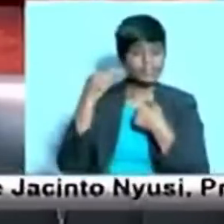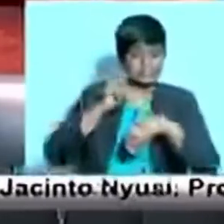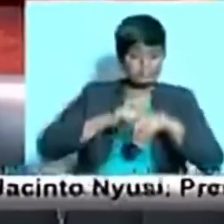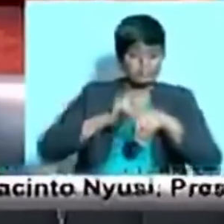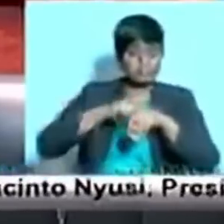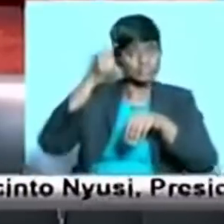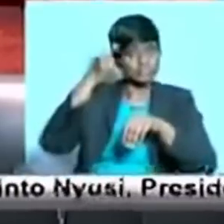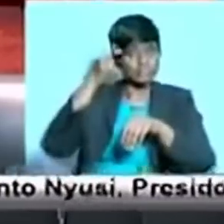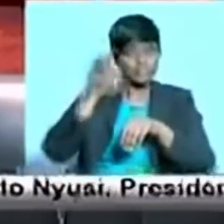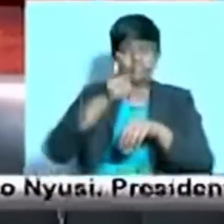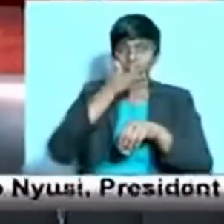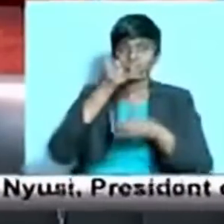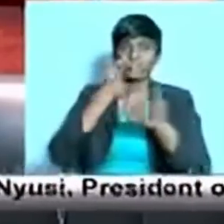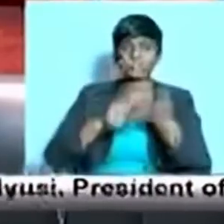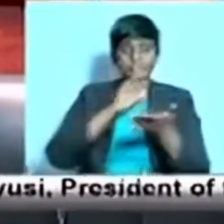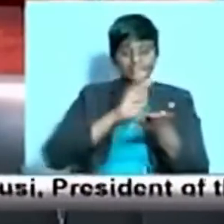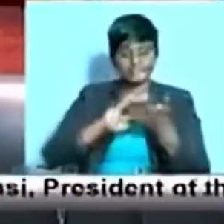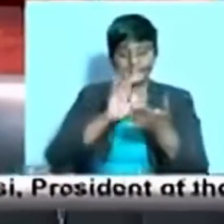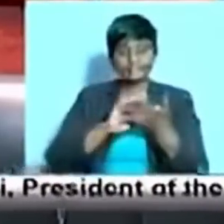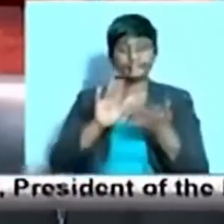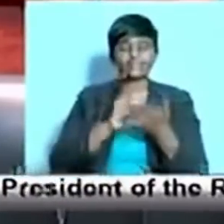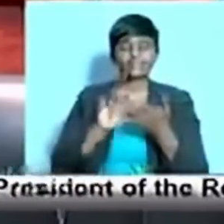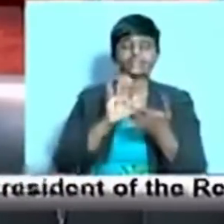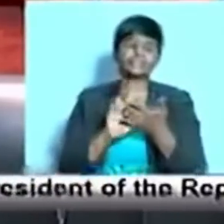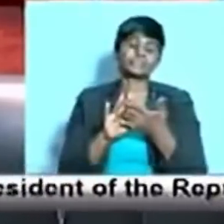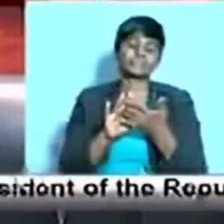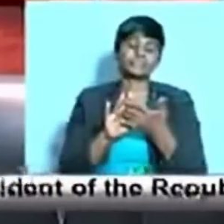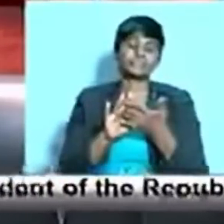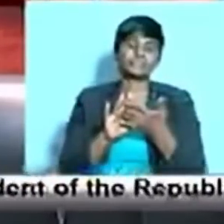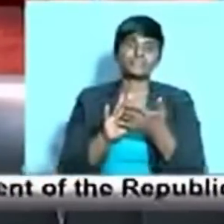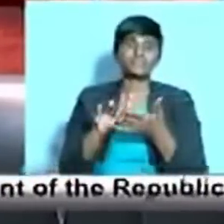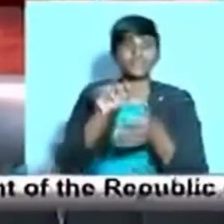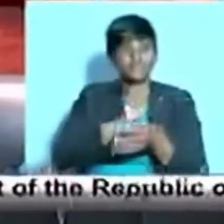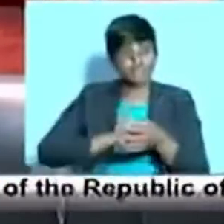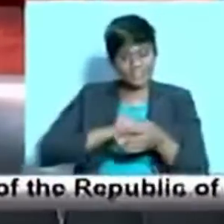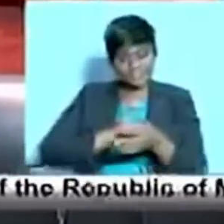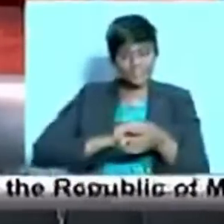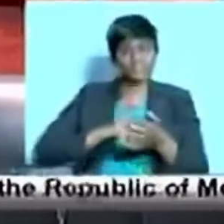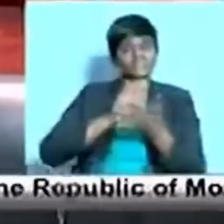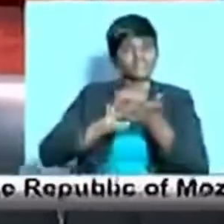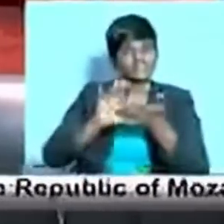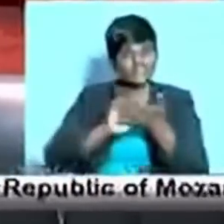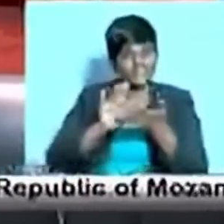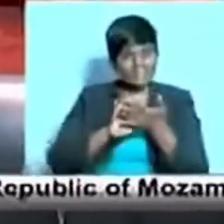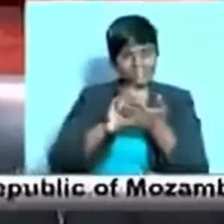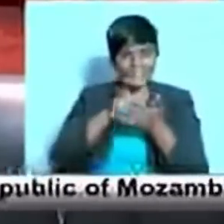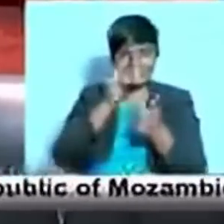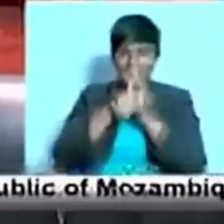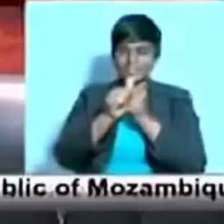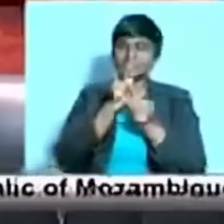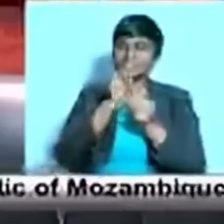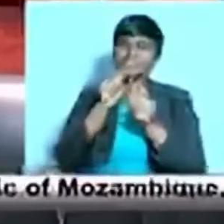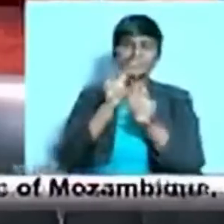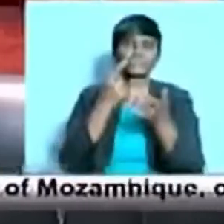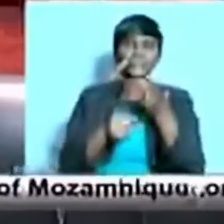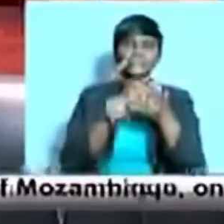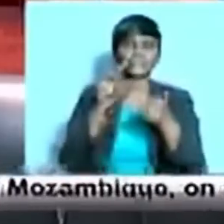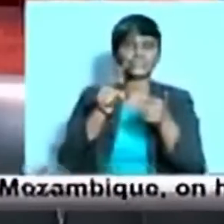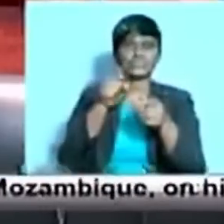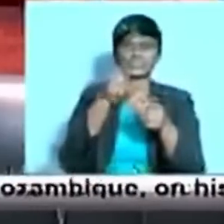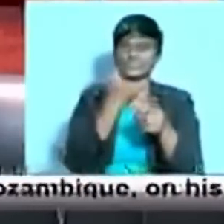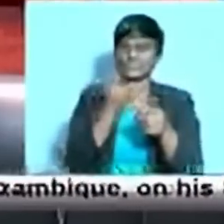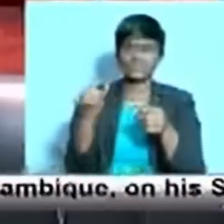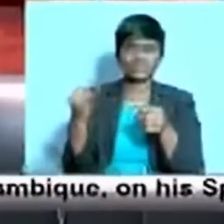regime should apologize. They should sincerely apologize, because you don't project